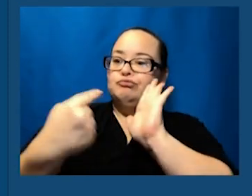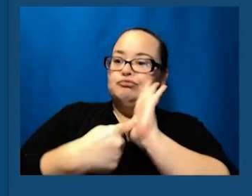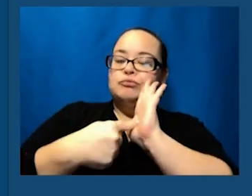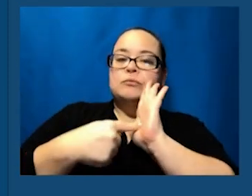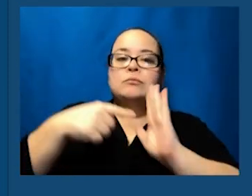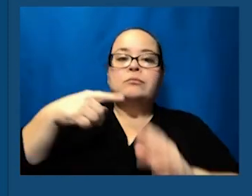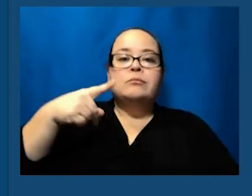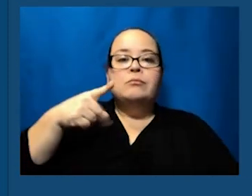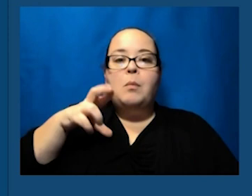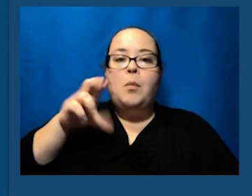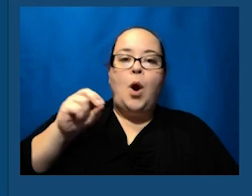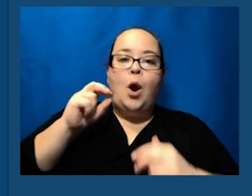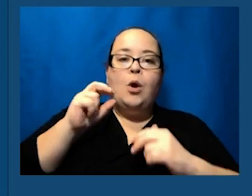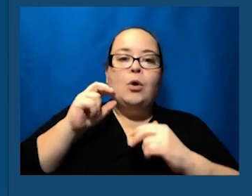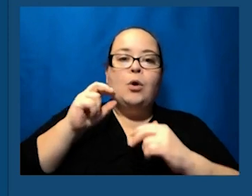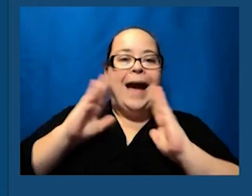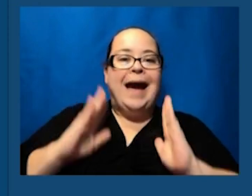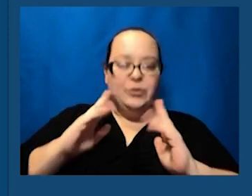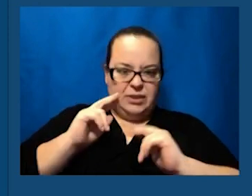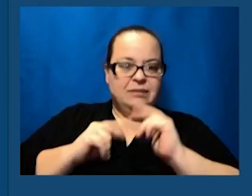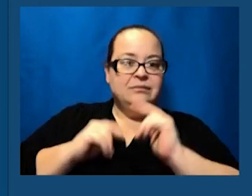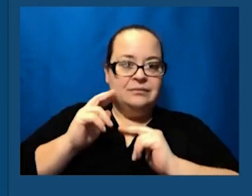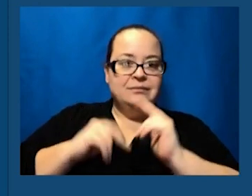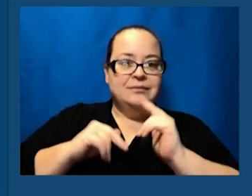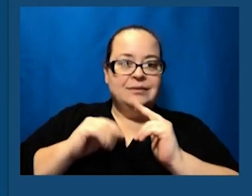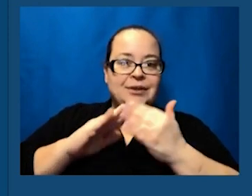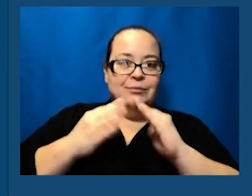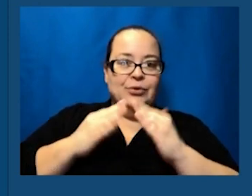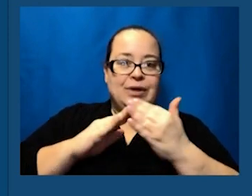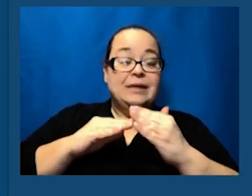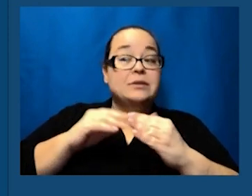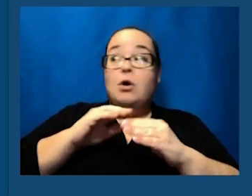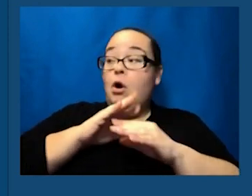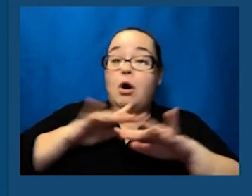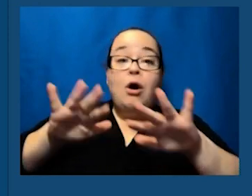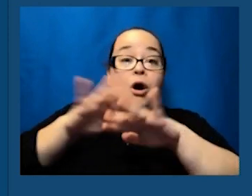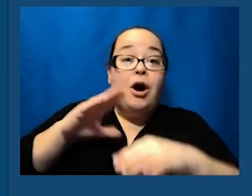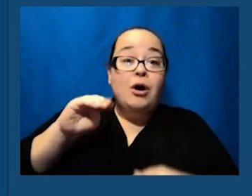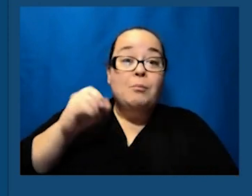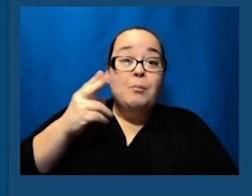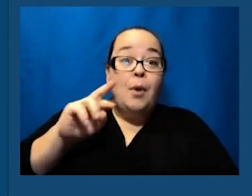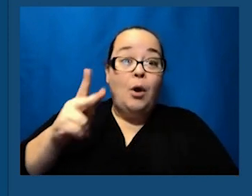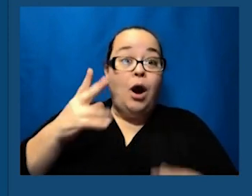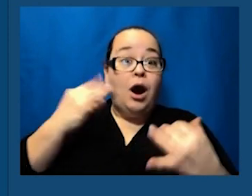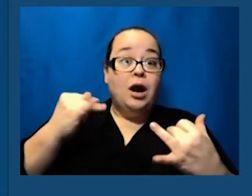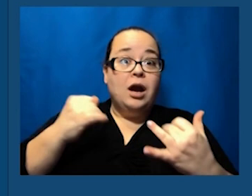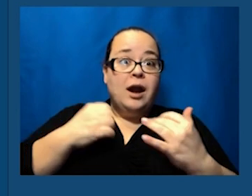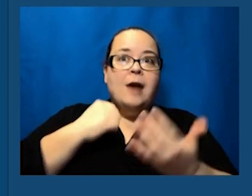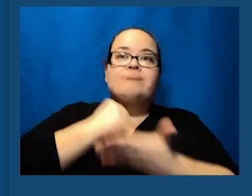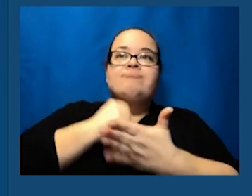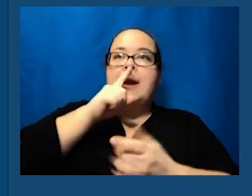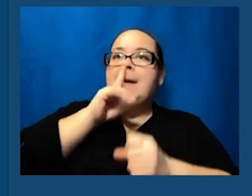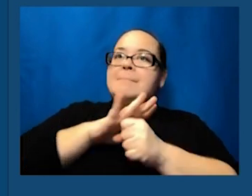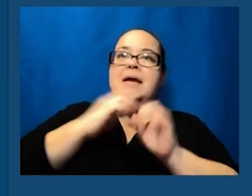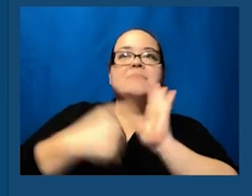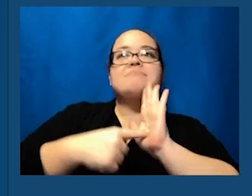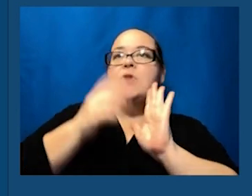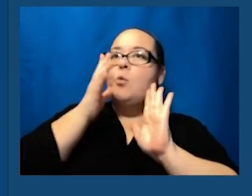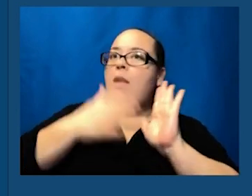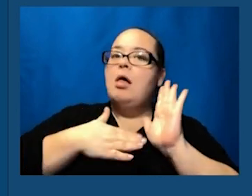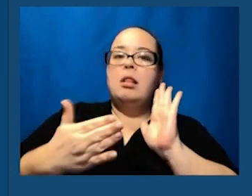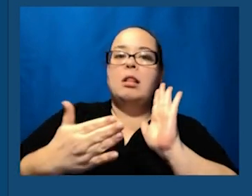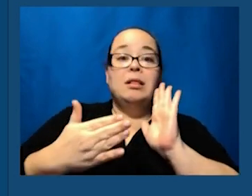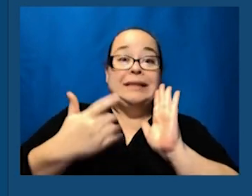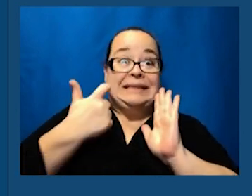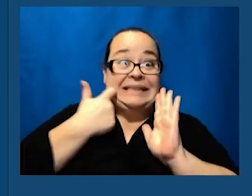all the ones, even across the Mohawk Valley, that are now committing to do this. And so this is just in the last week.